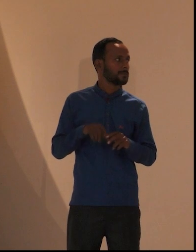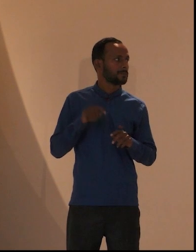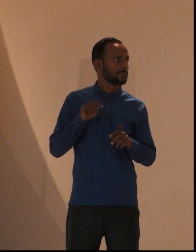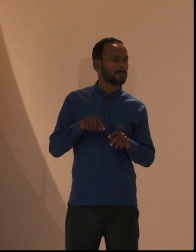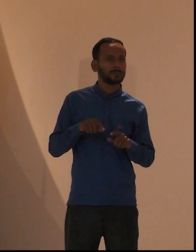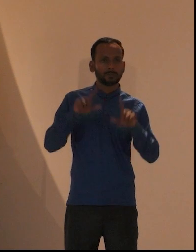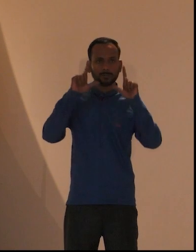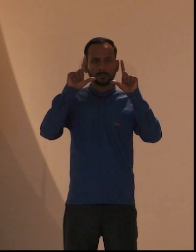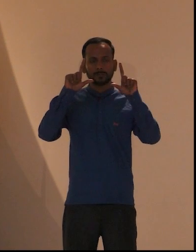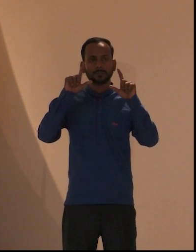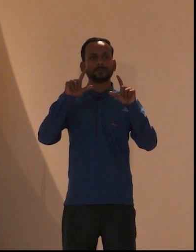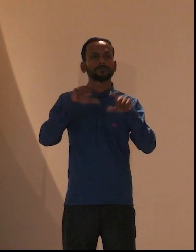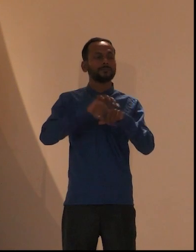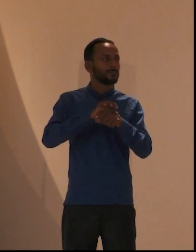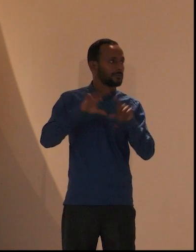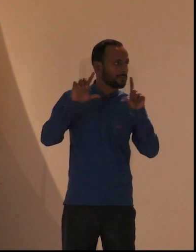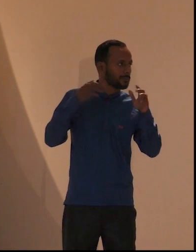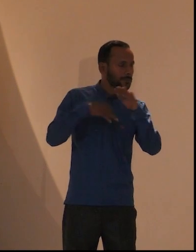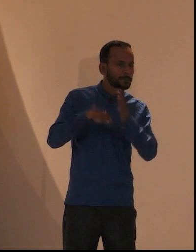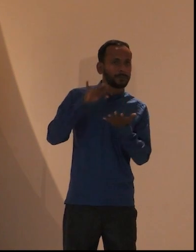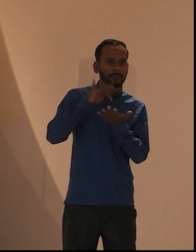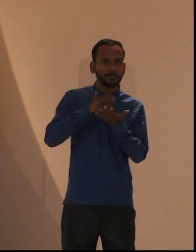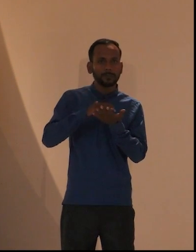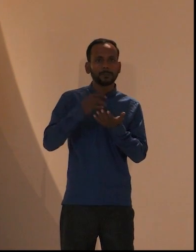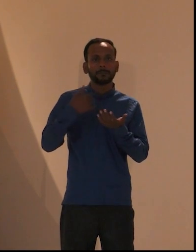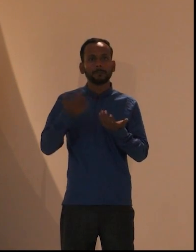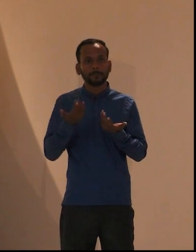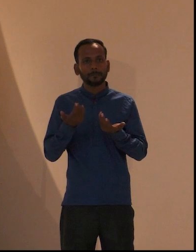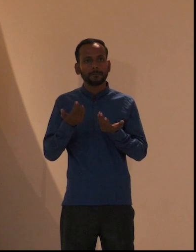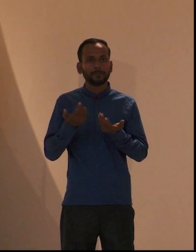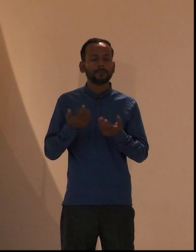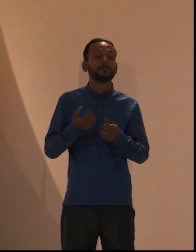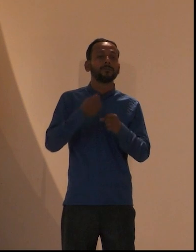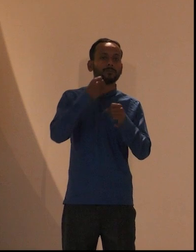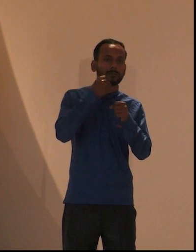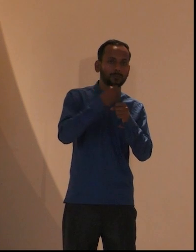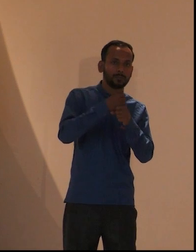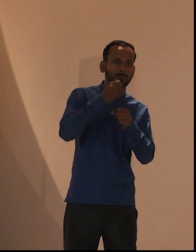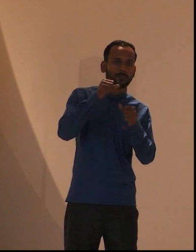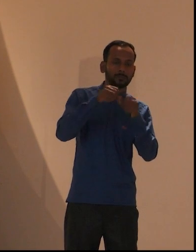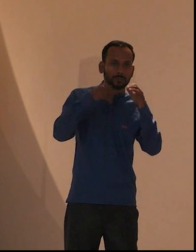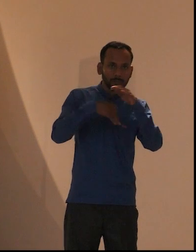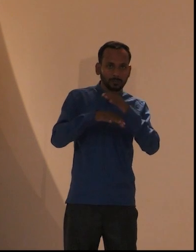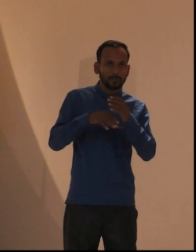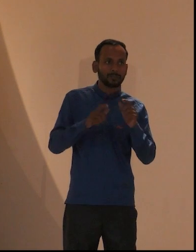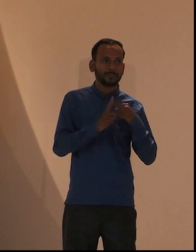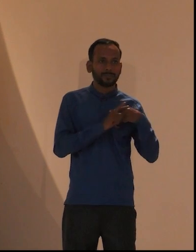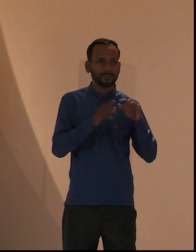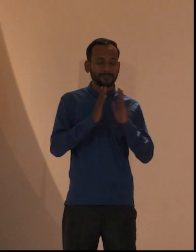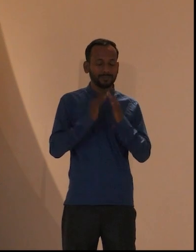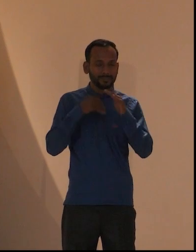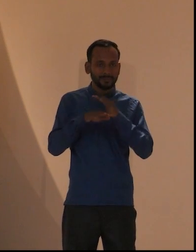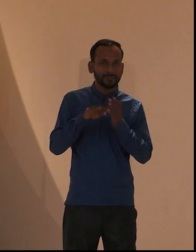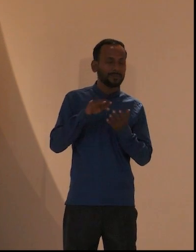So the museum, while we are located within this convent space of a church, and the public have access into the